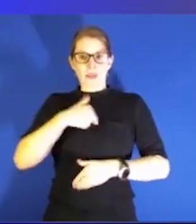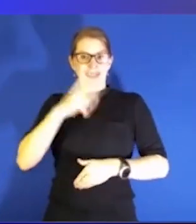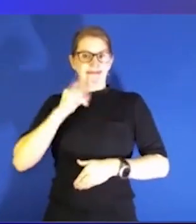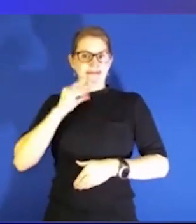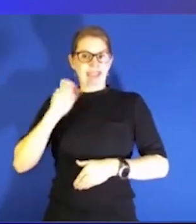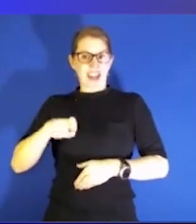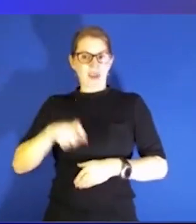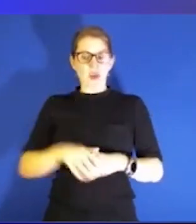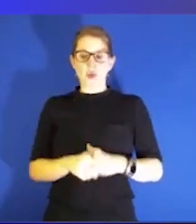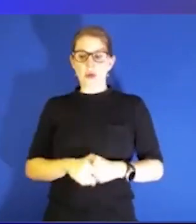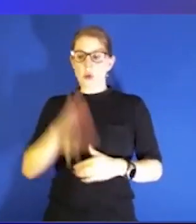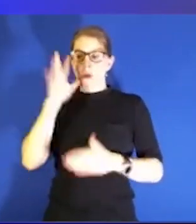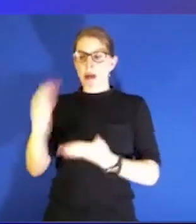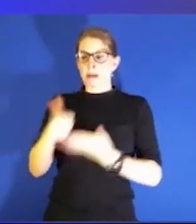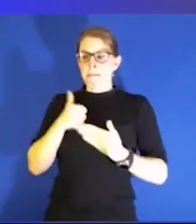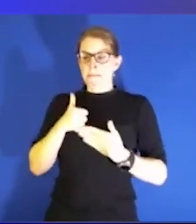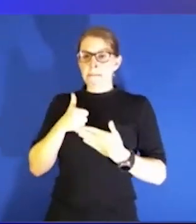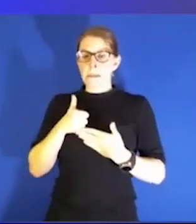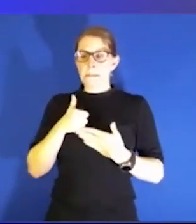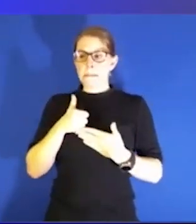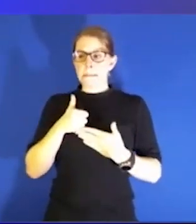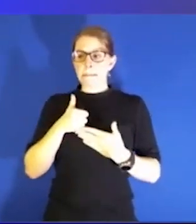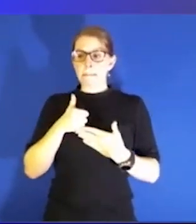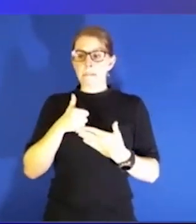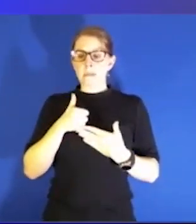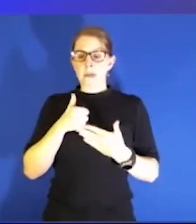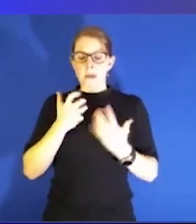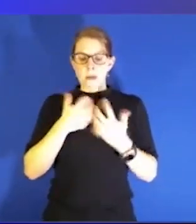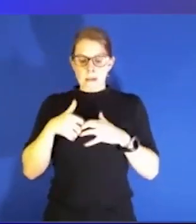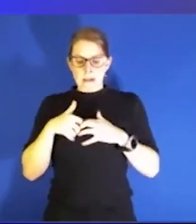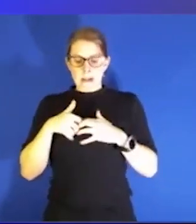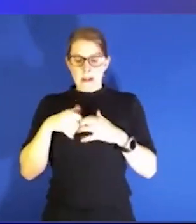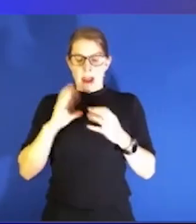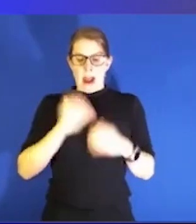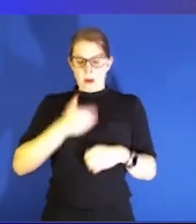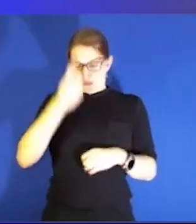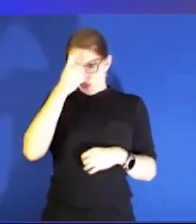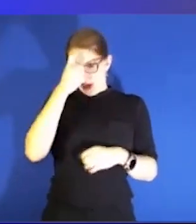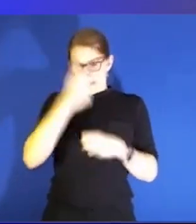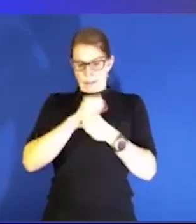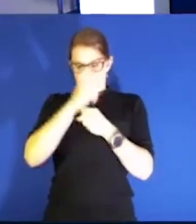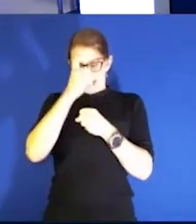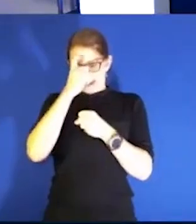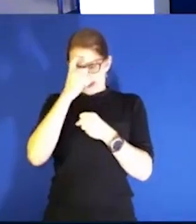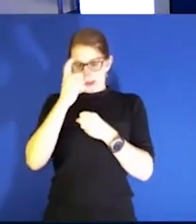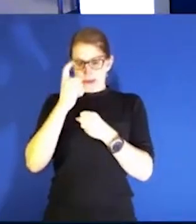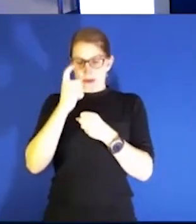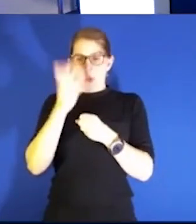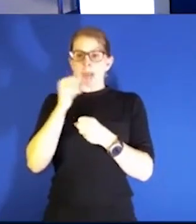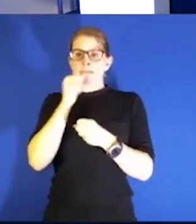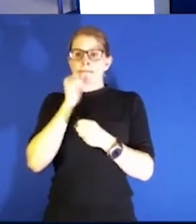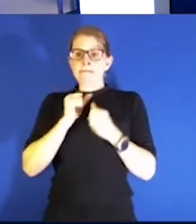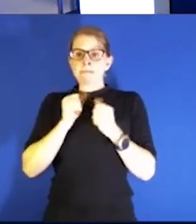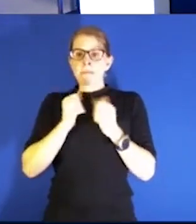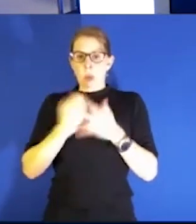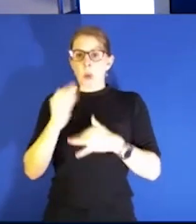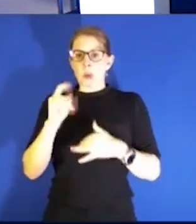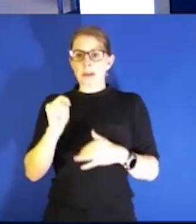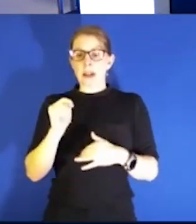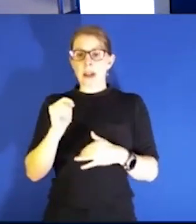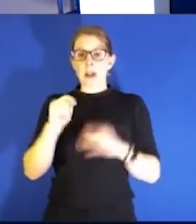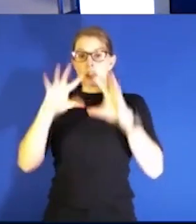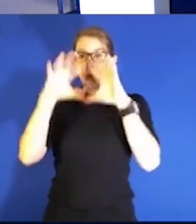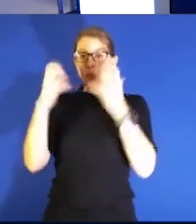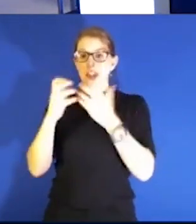of fit it into our brain and make sense of it so that we can move through it. All right, Dr. Hawkinson, just that crystal ball for people.